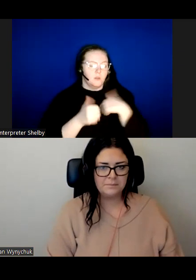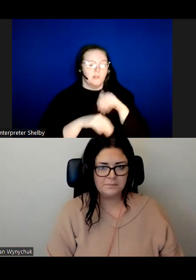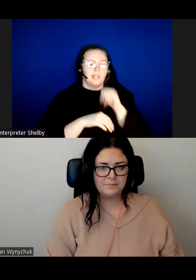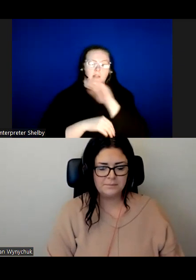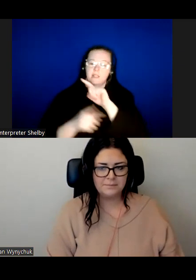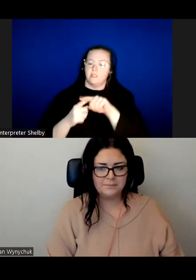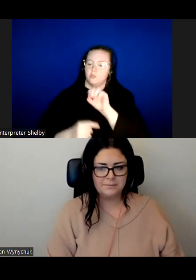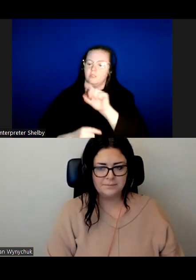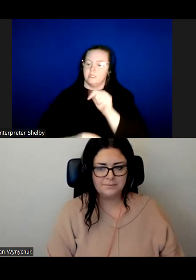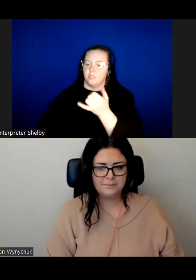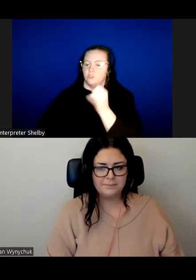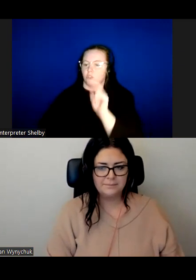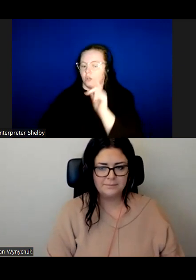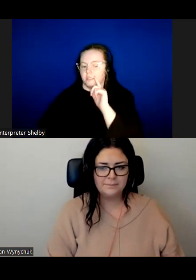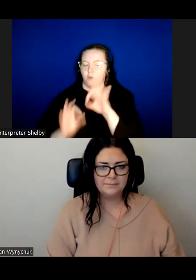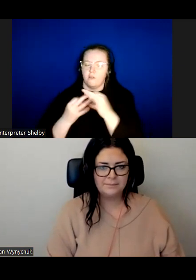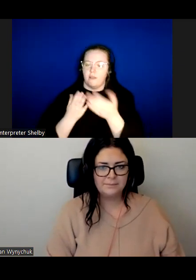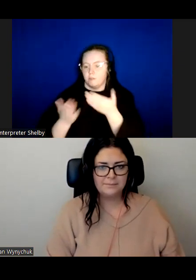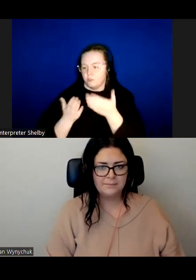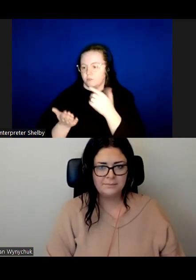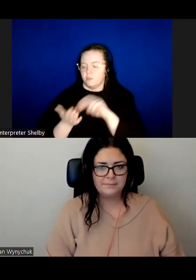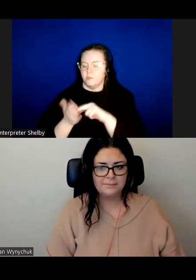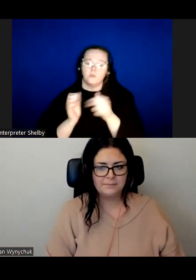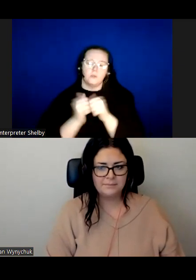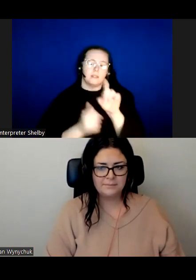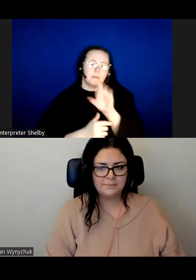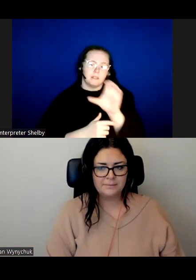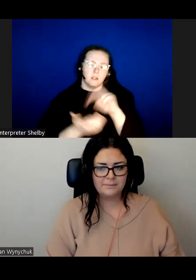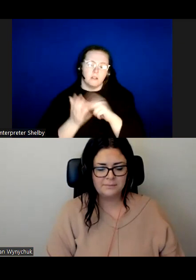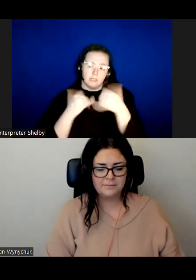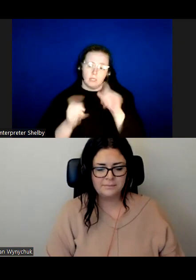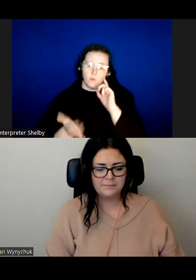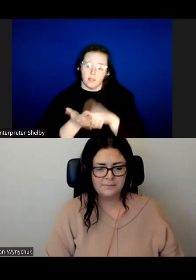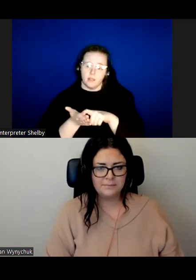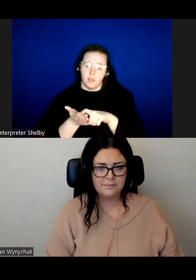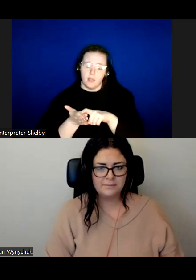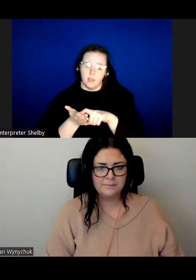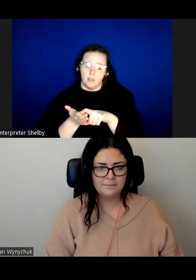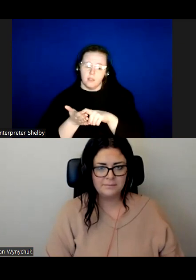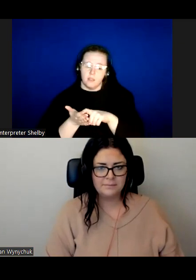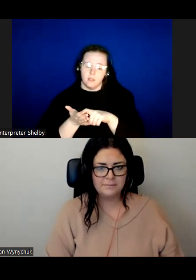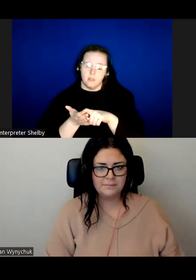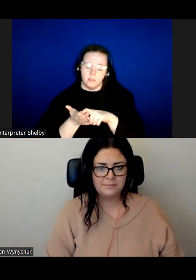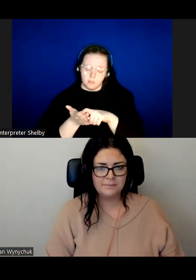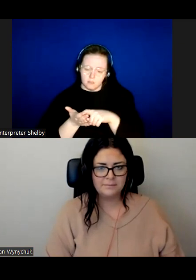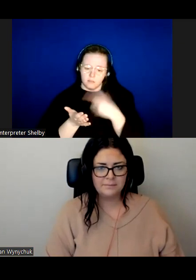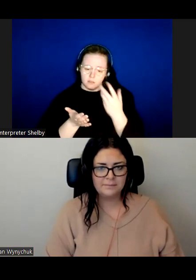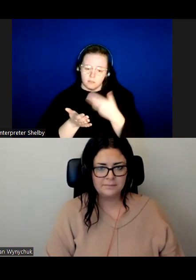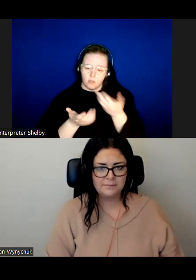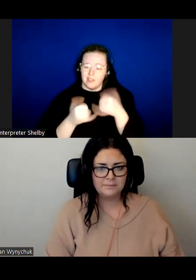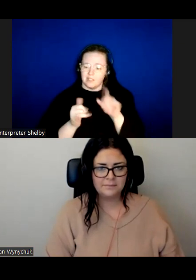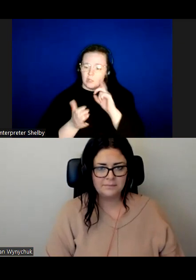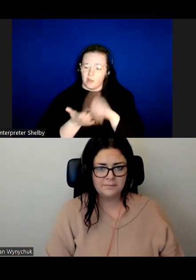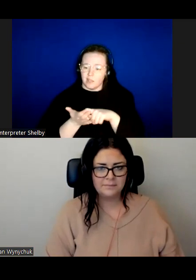John's to Family Justice Services. So with the domestic contracts, are they still recognized, or like are they still